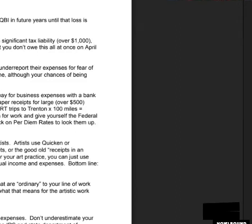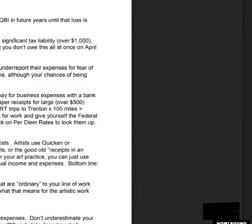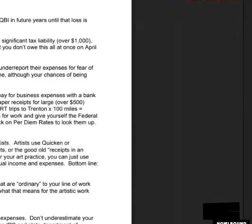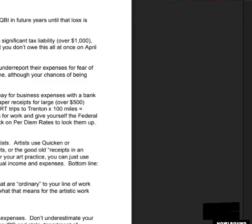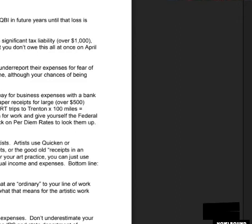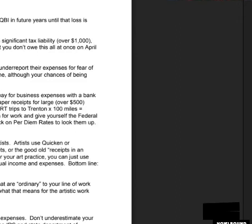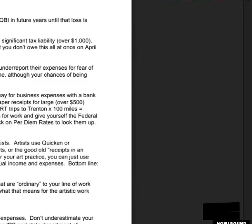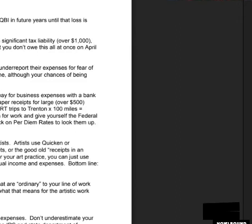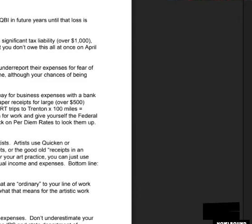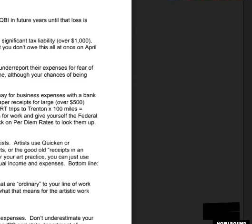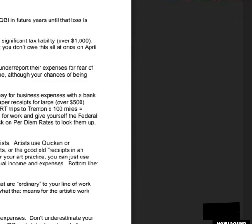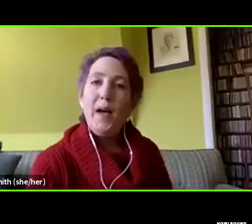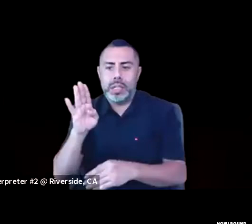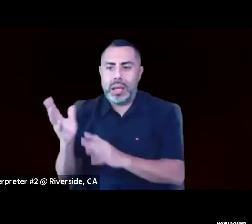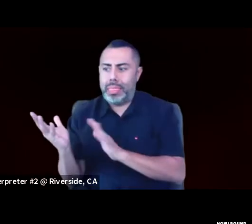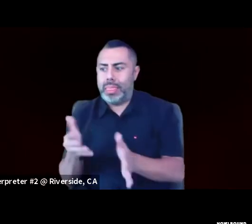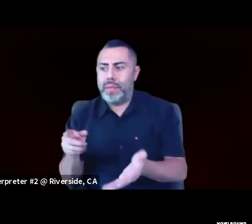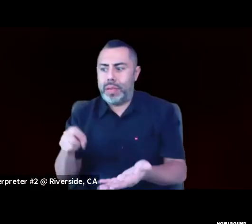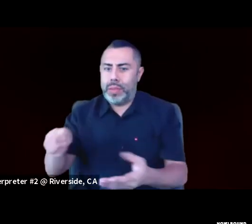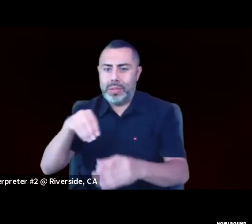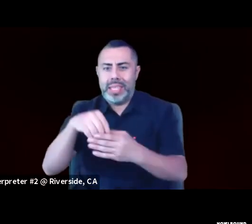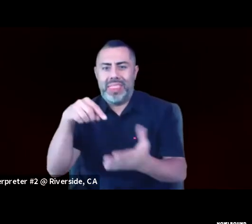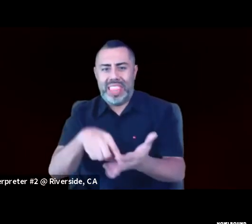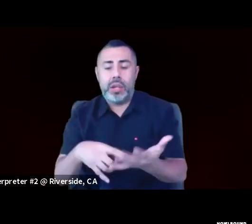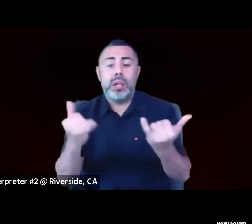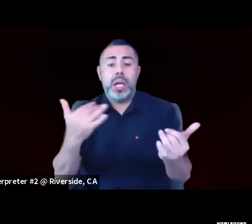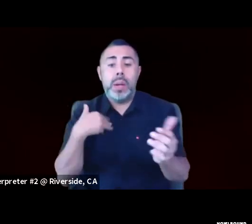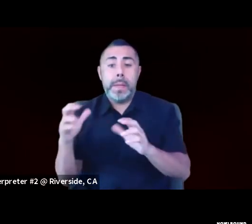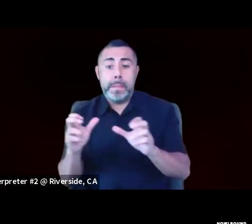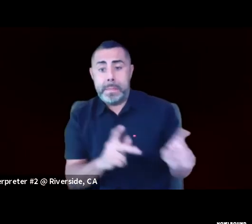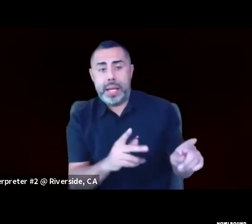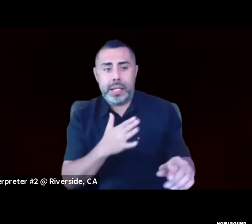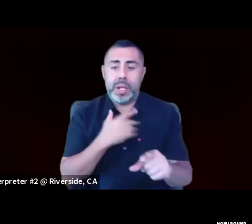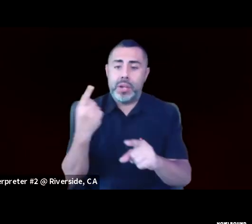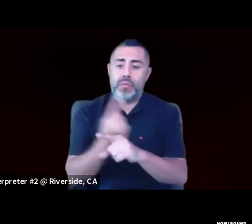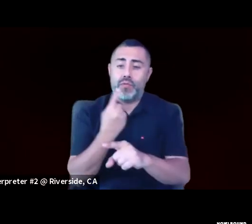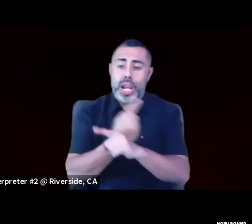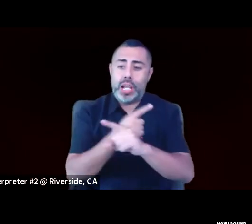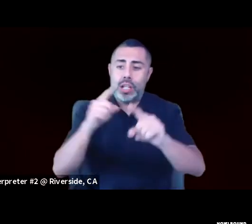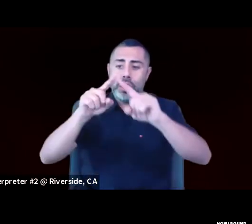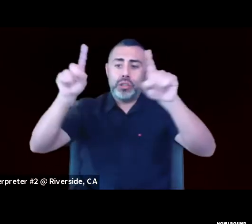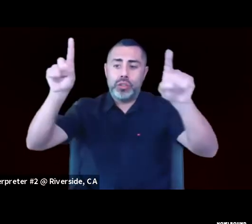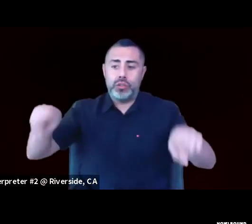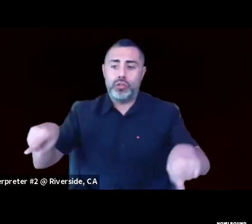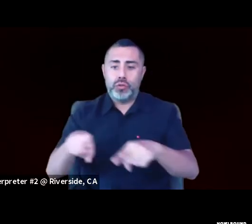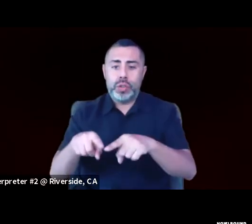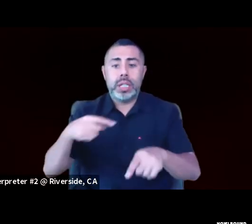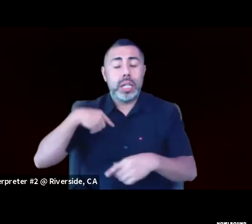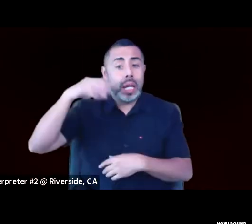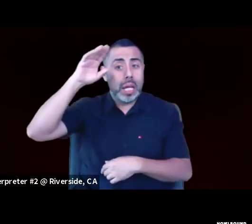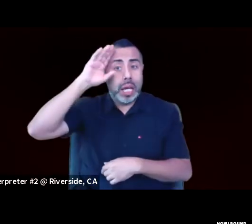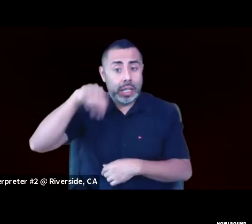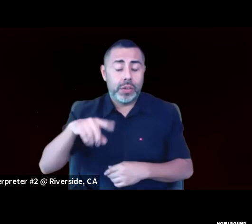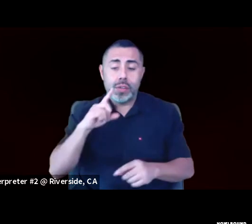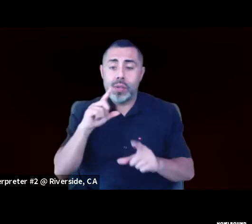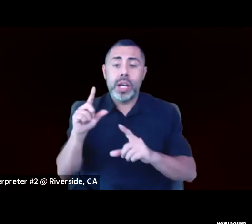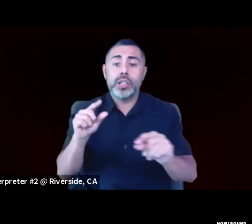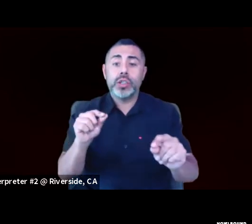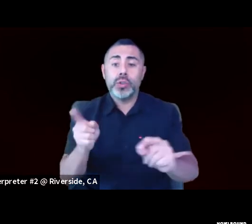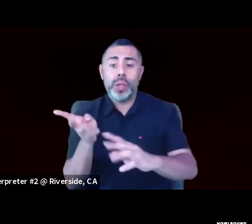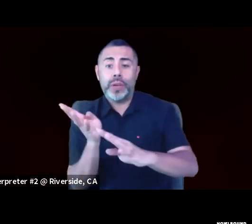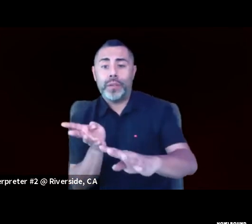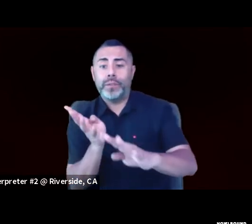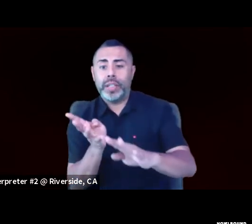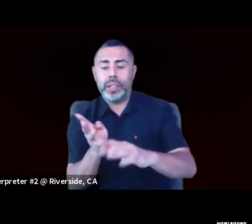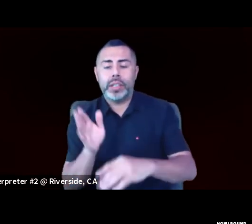So I'm going to go back to my regular screen, and I know that the Twitter feed will tweet